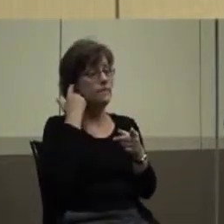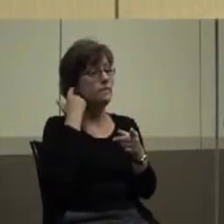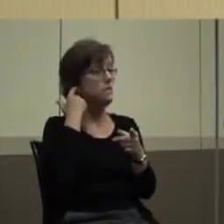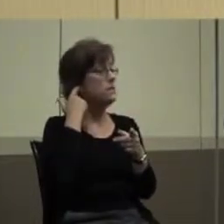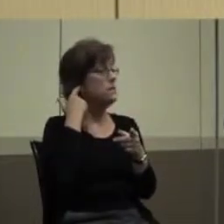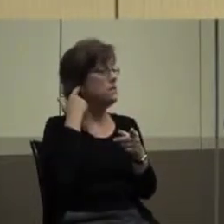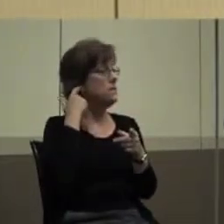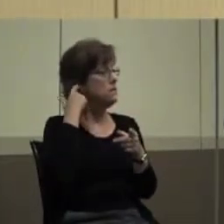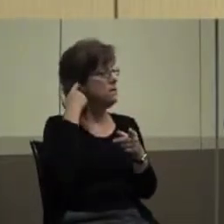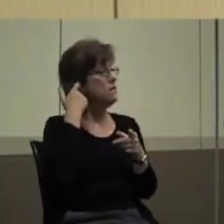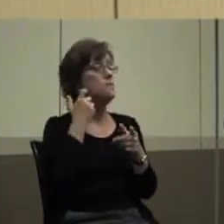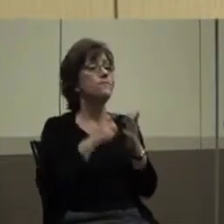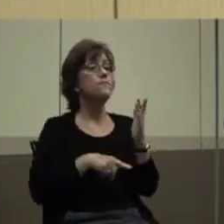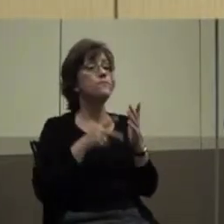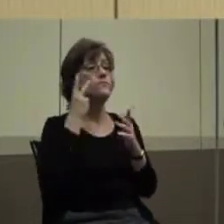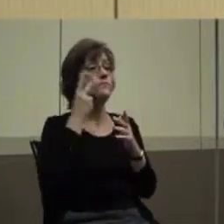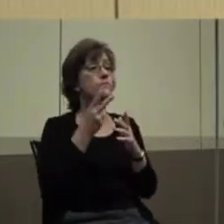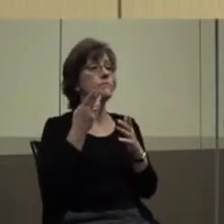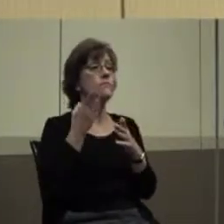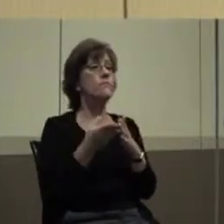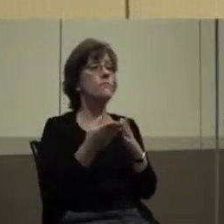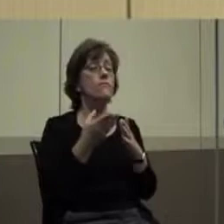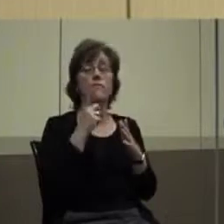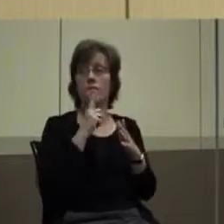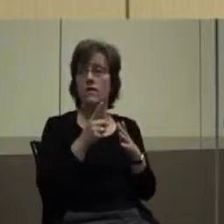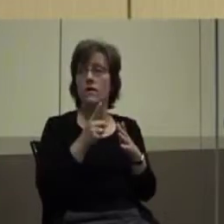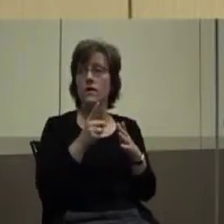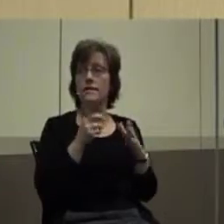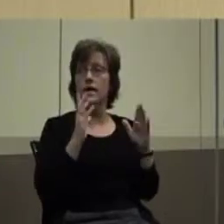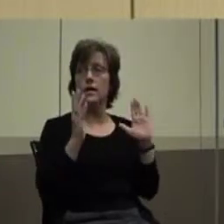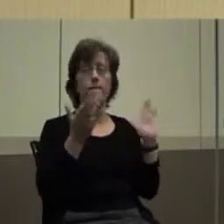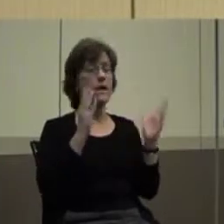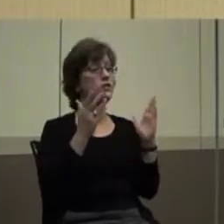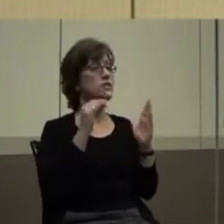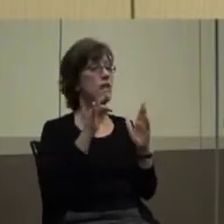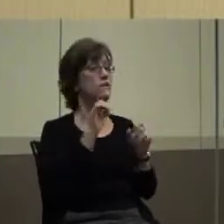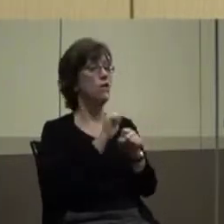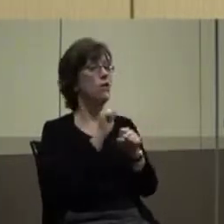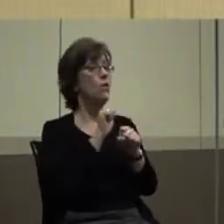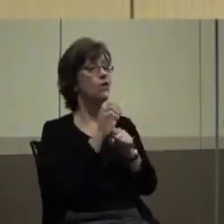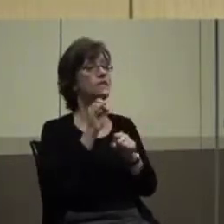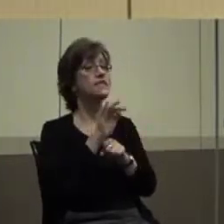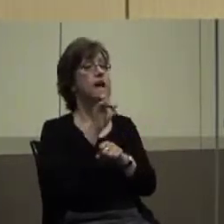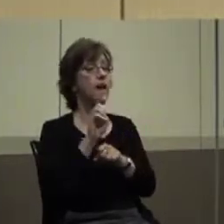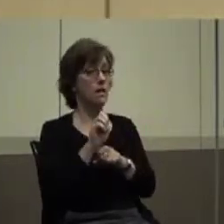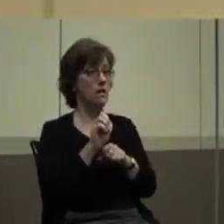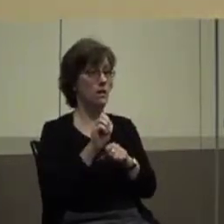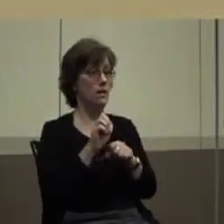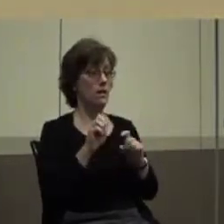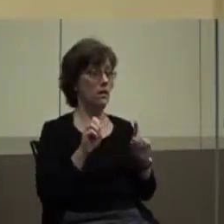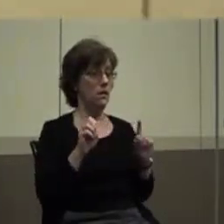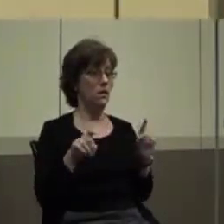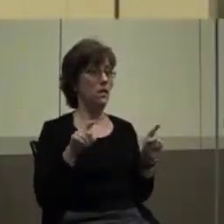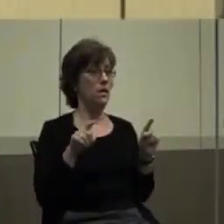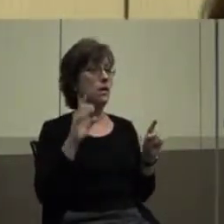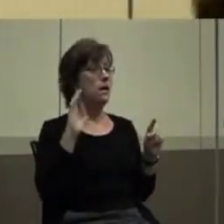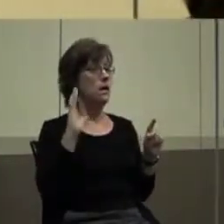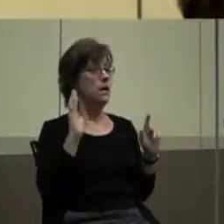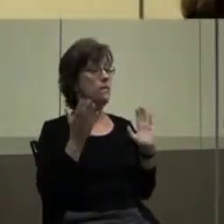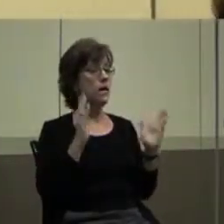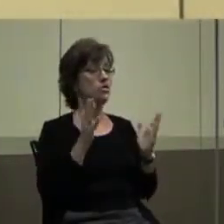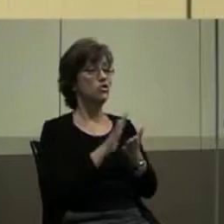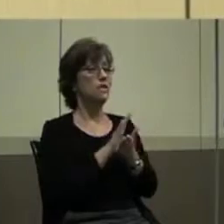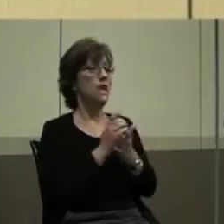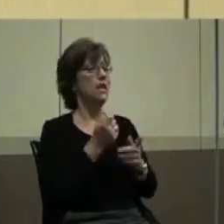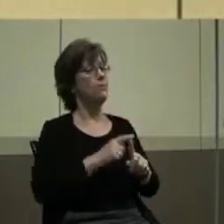What you see there is the comparison of the work styles. Now this comparison sheet is a bit different than the one I showed